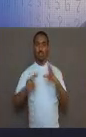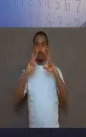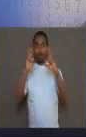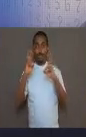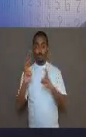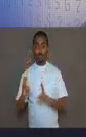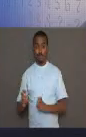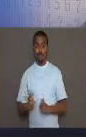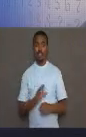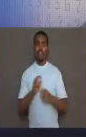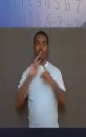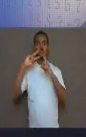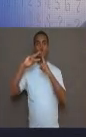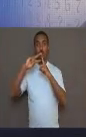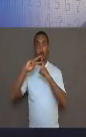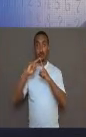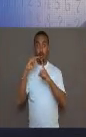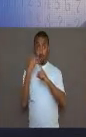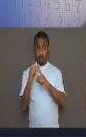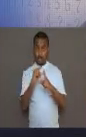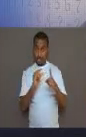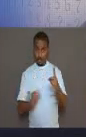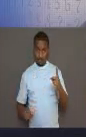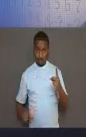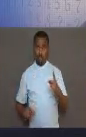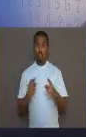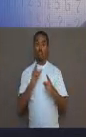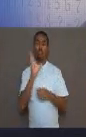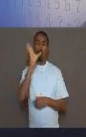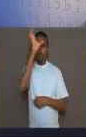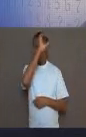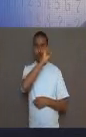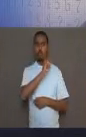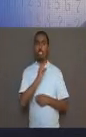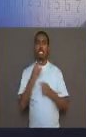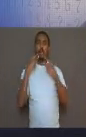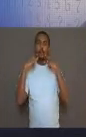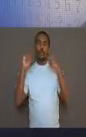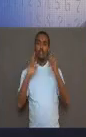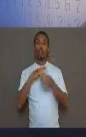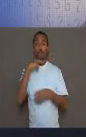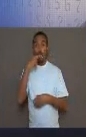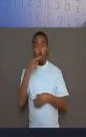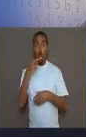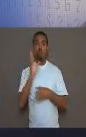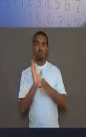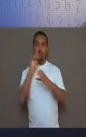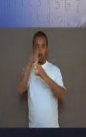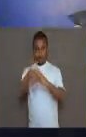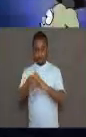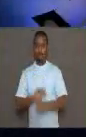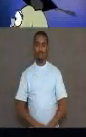topics and vocabulary words that you predict the news report will include.